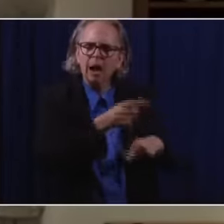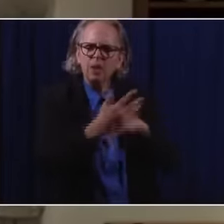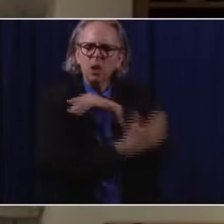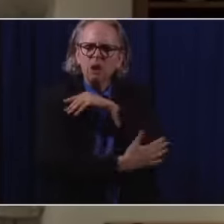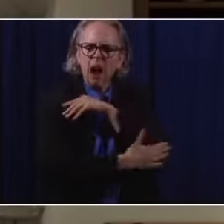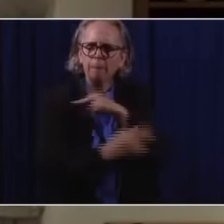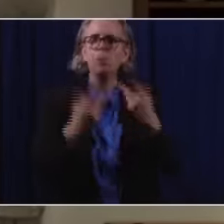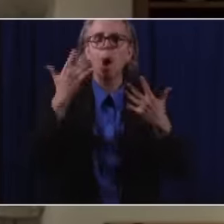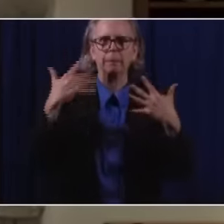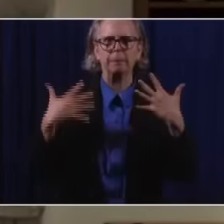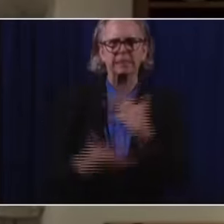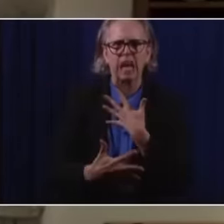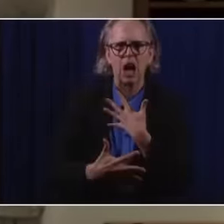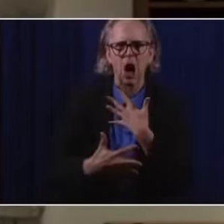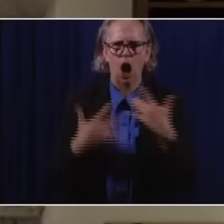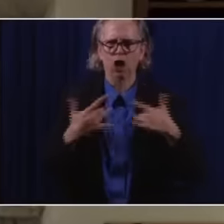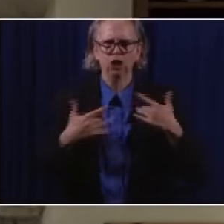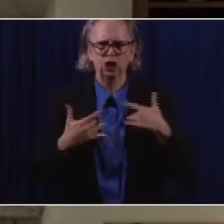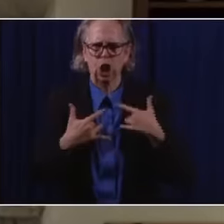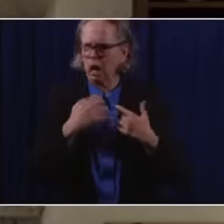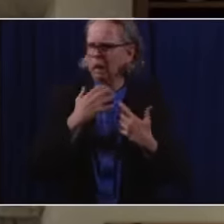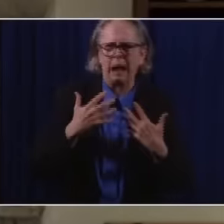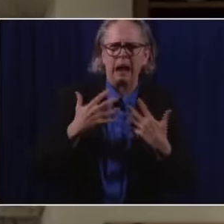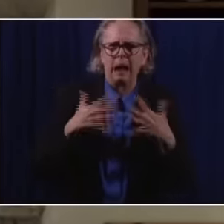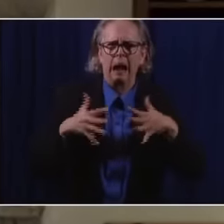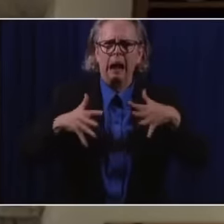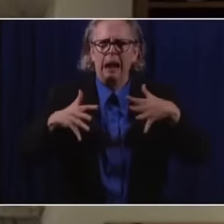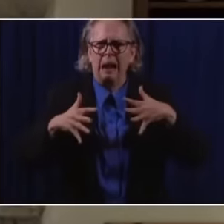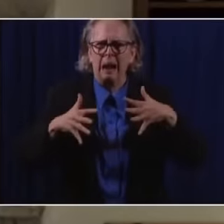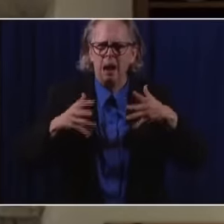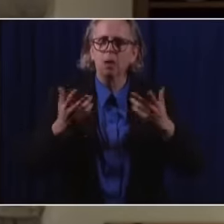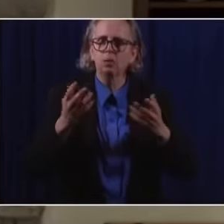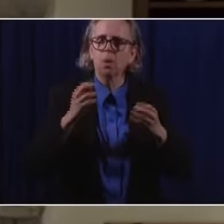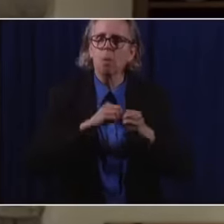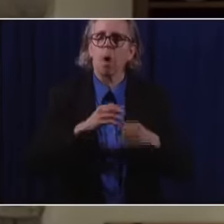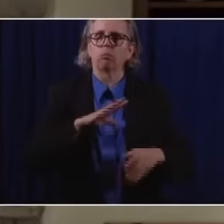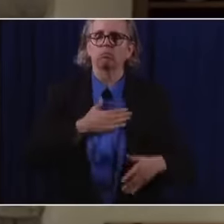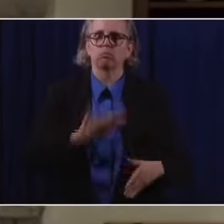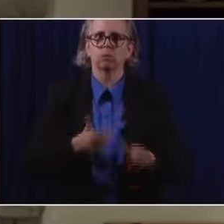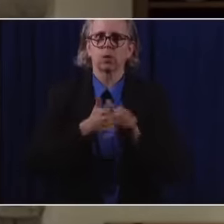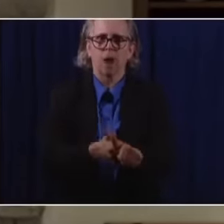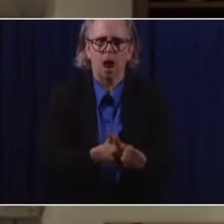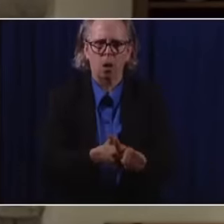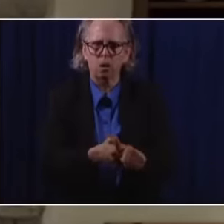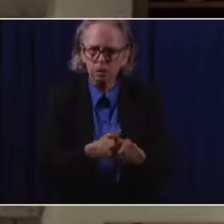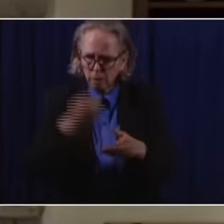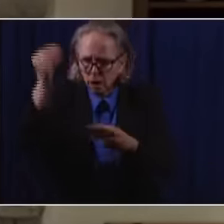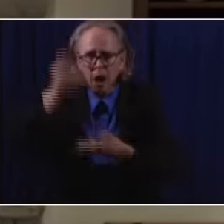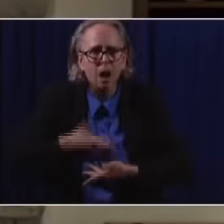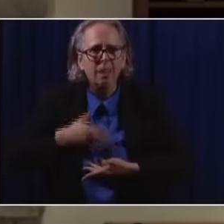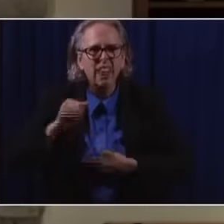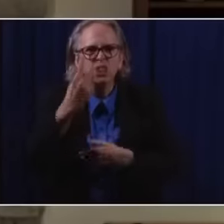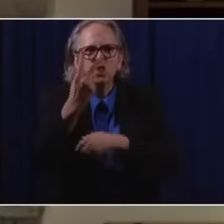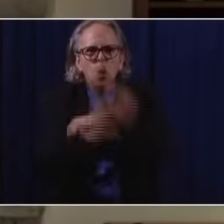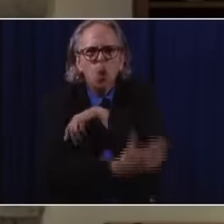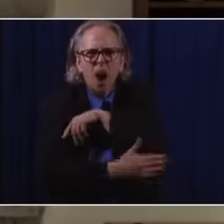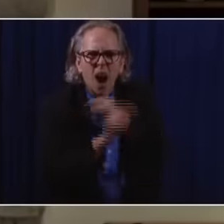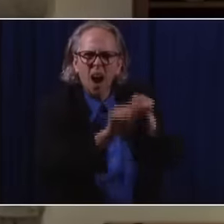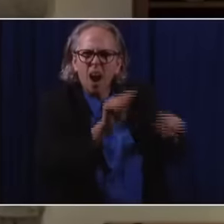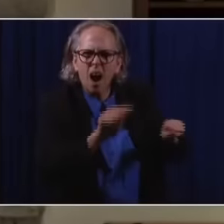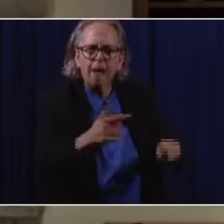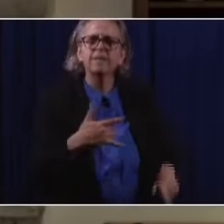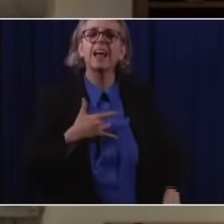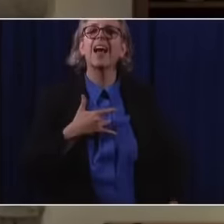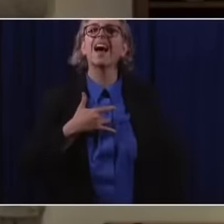concerned, and they're a lot more high compliance. And he says, I think that when people are see what